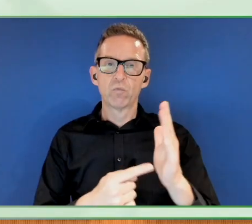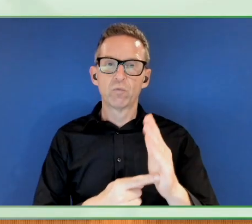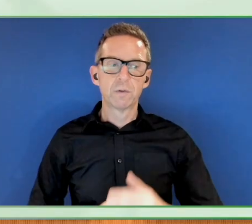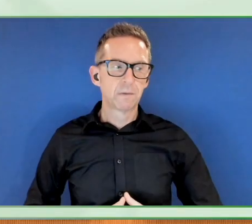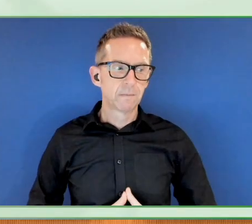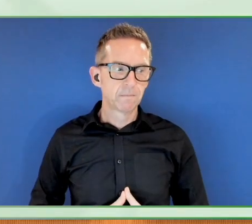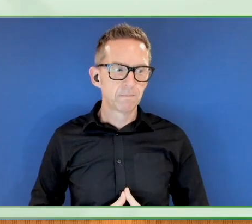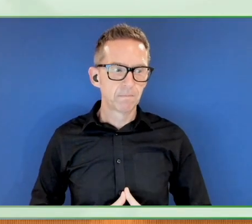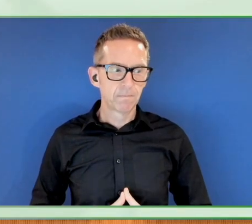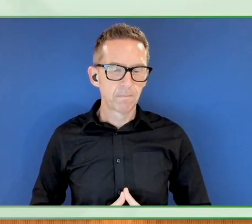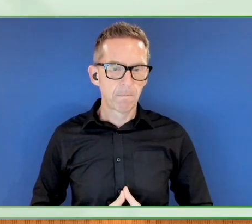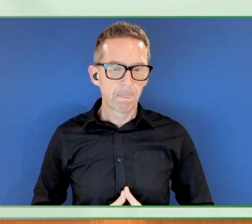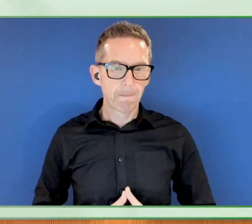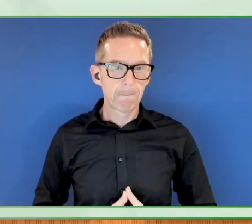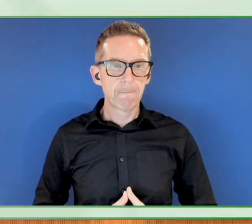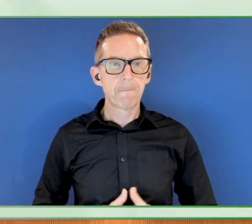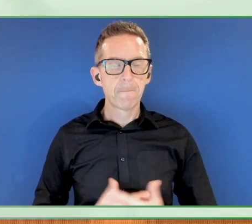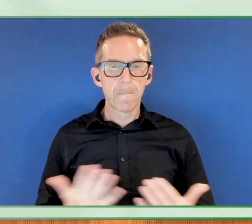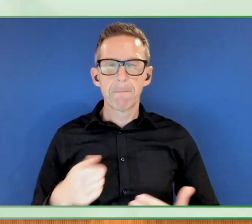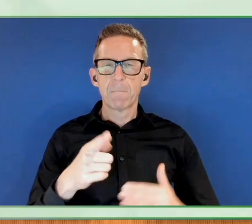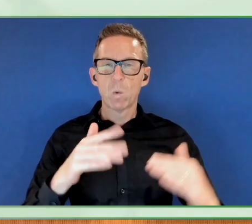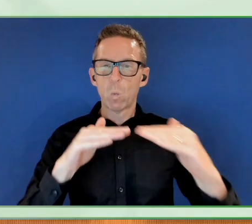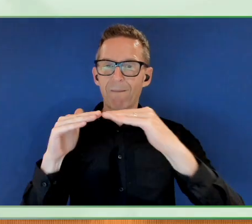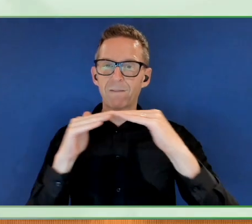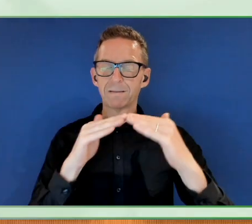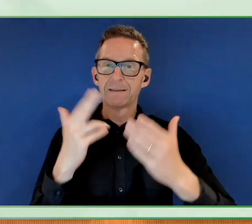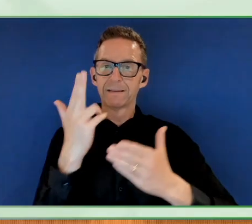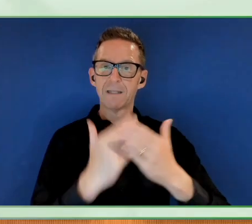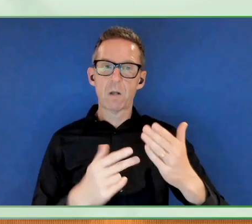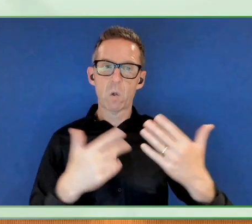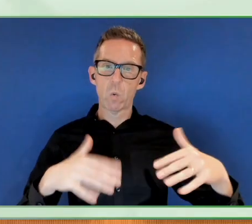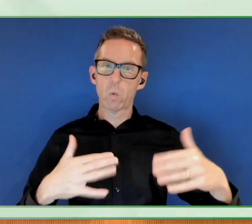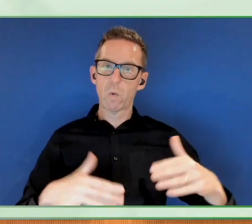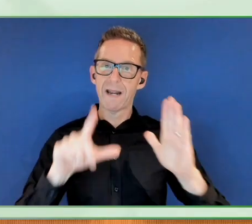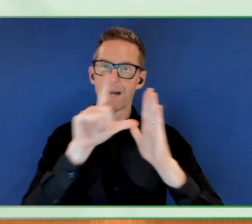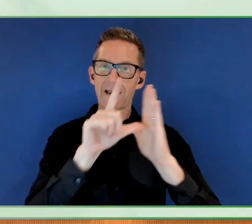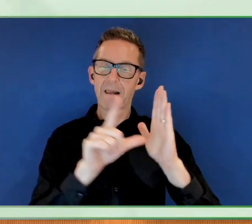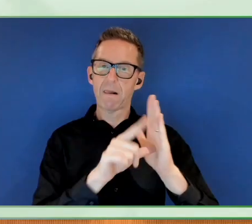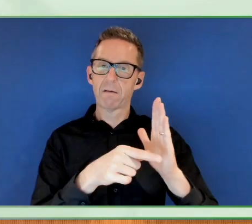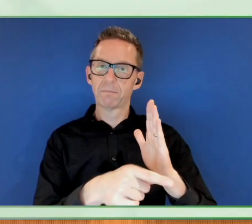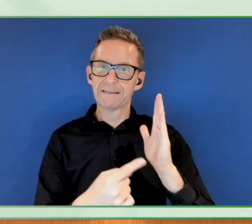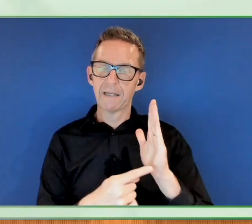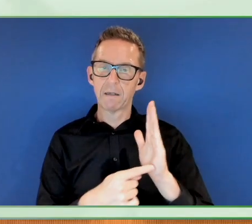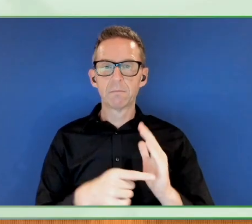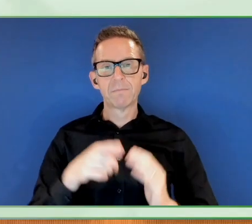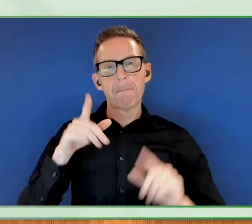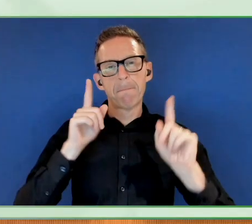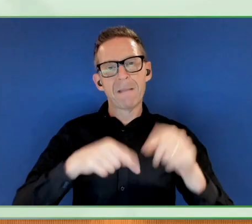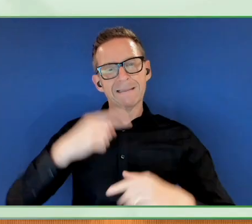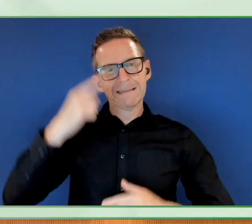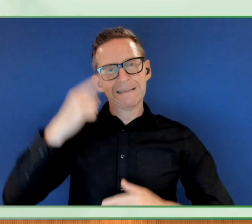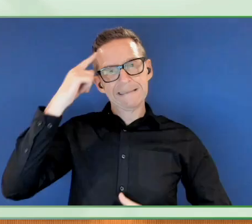universal design become legal tech, equal to data privacy and information security.